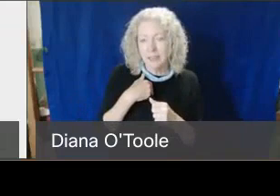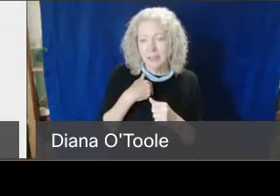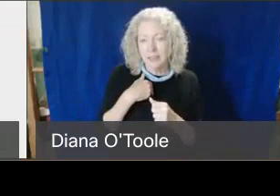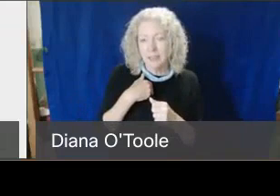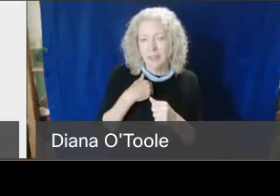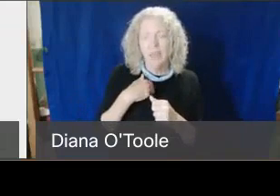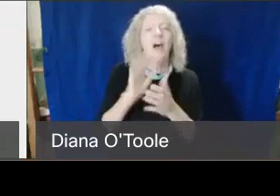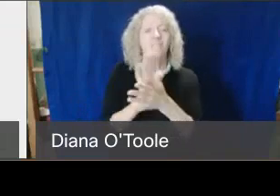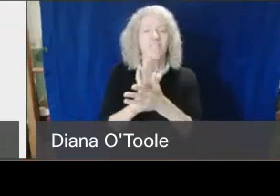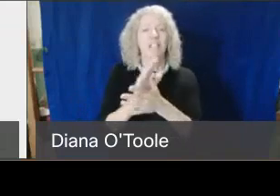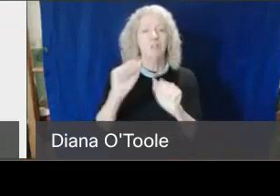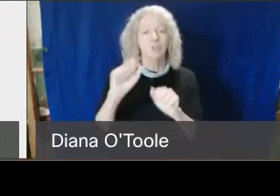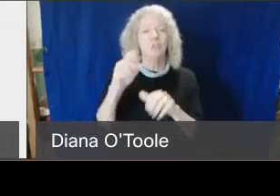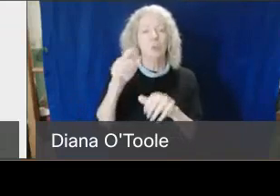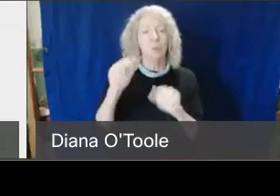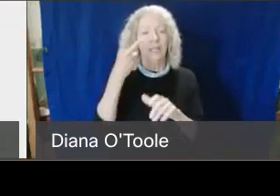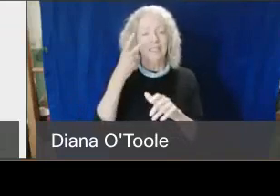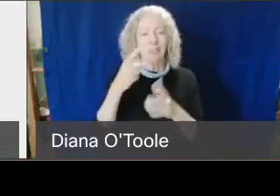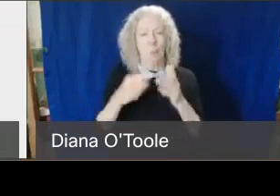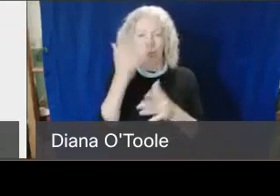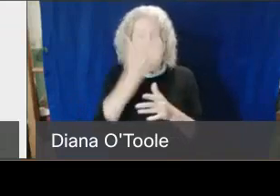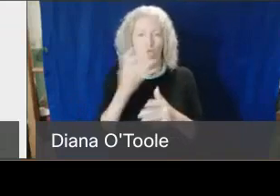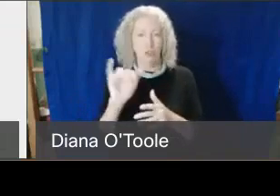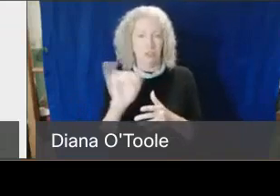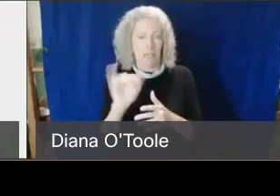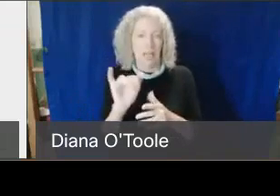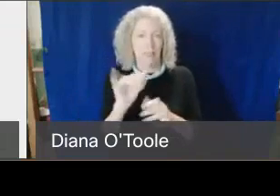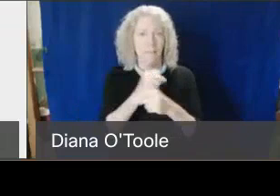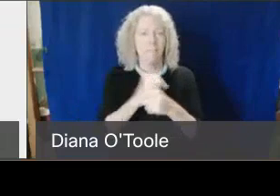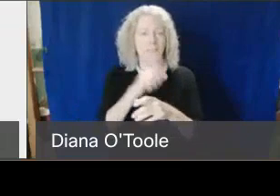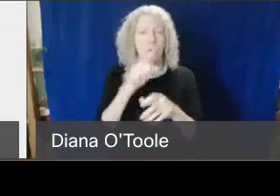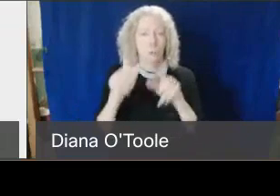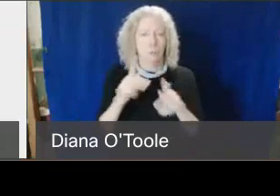you'll know some of the work being done to make sure that we keep people safe on campus.